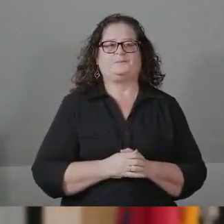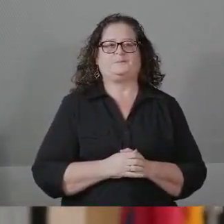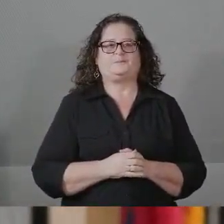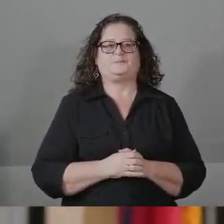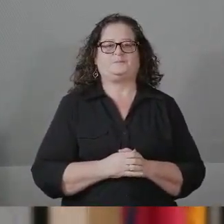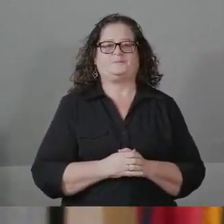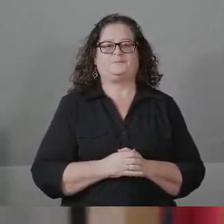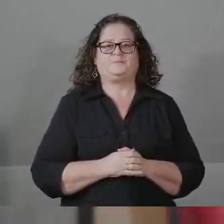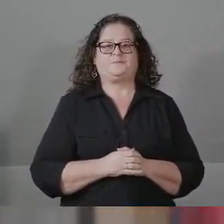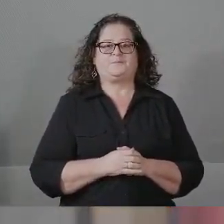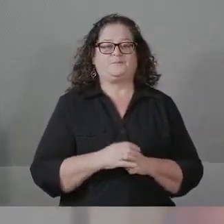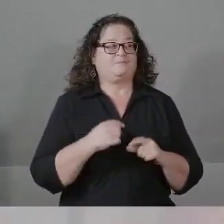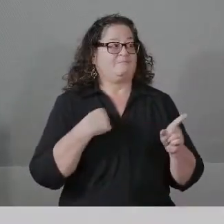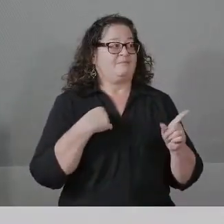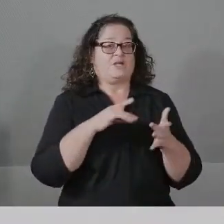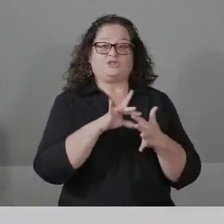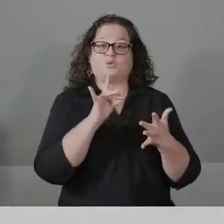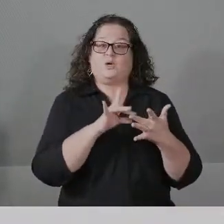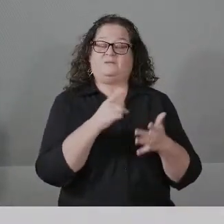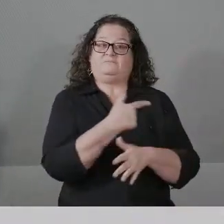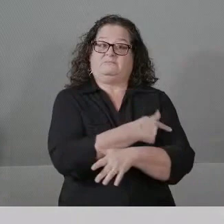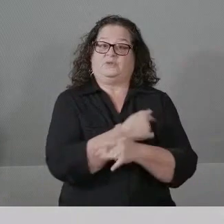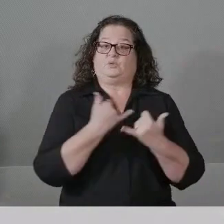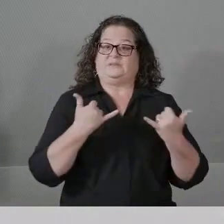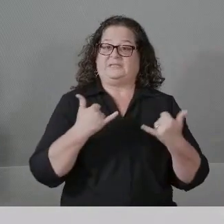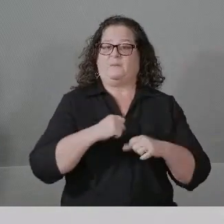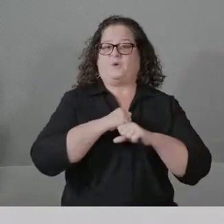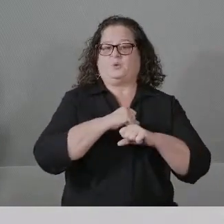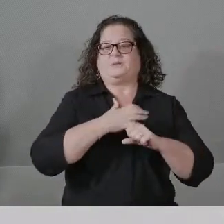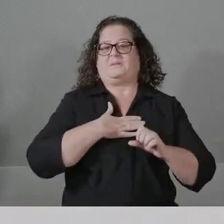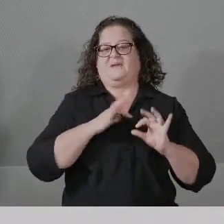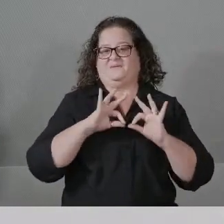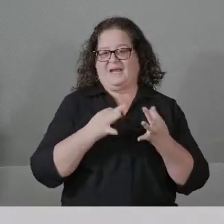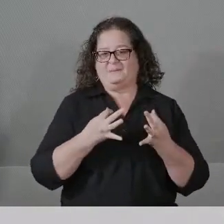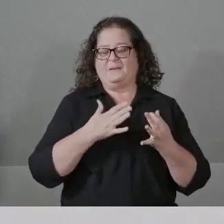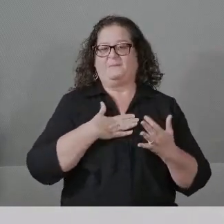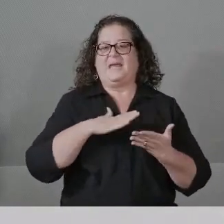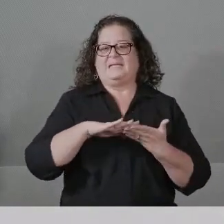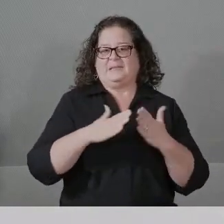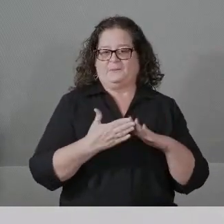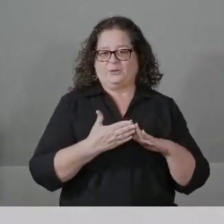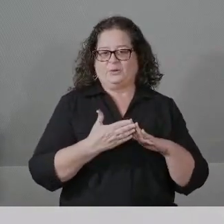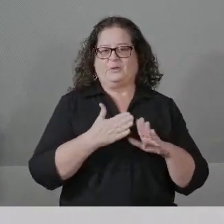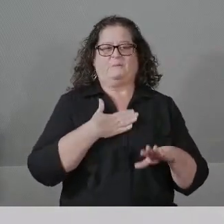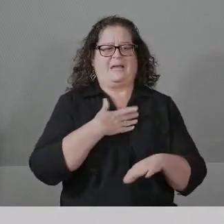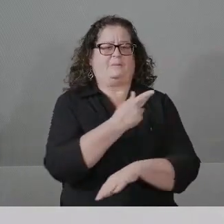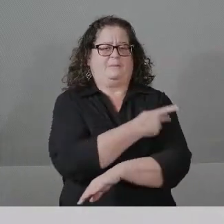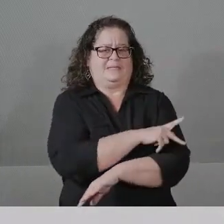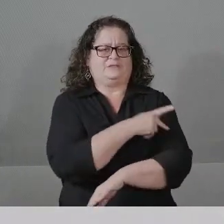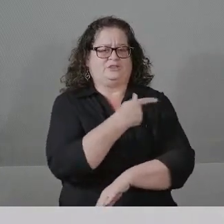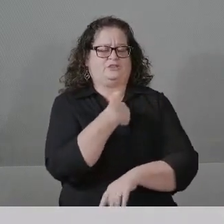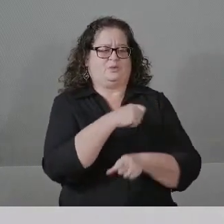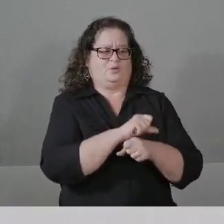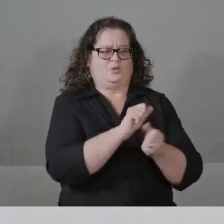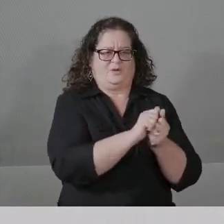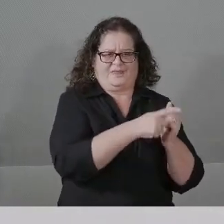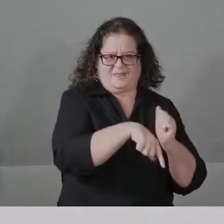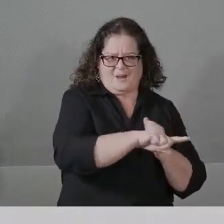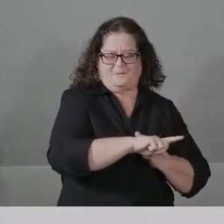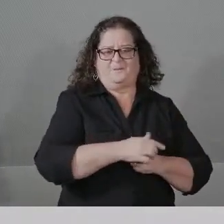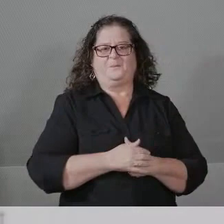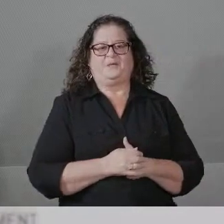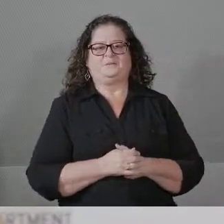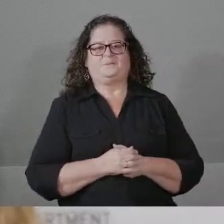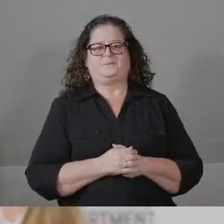I chose to get vaccinated today to protect my family, the people in my community, and the patients that I interact with every day.